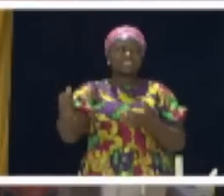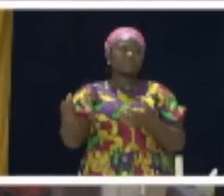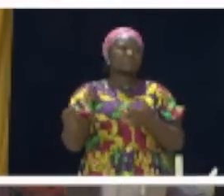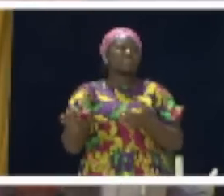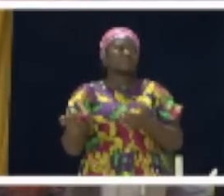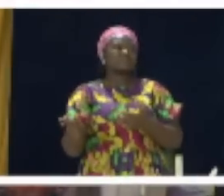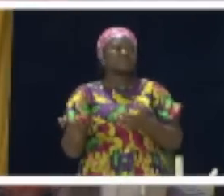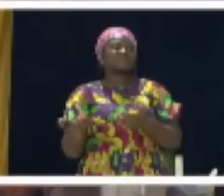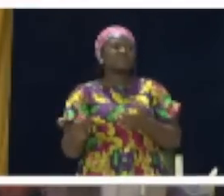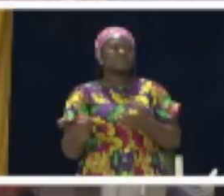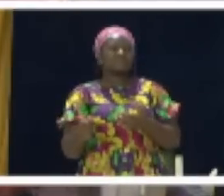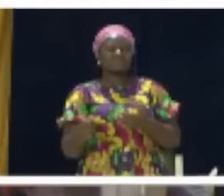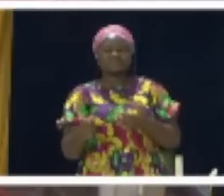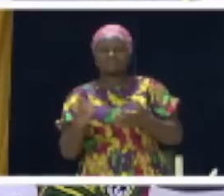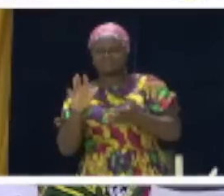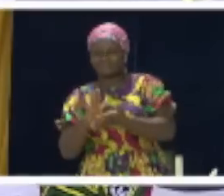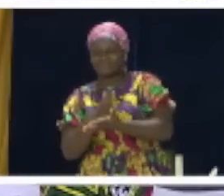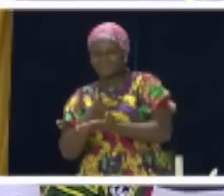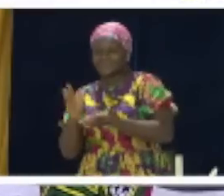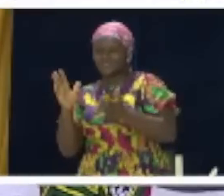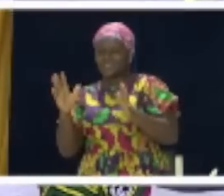Over to you, Ben.